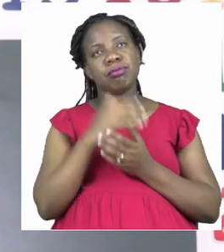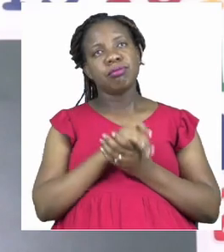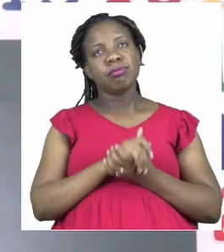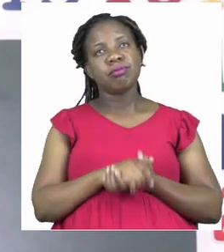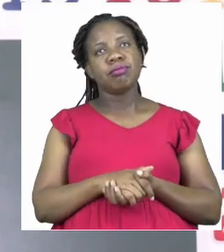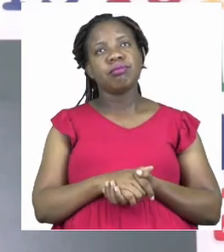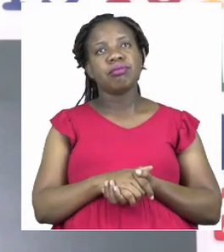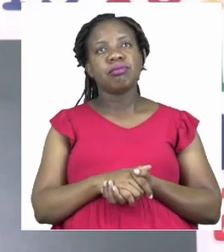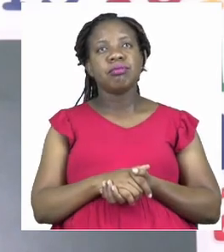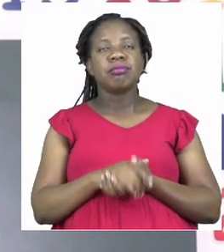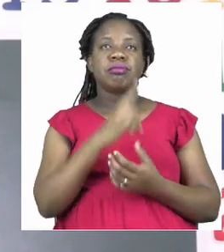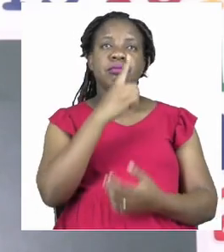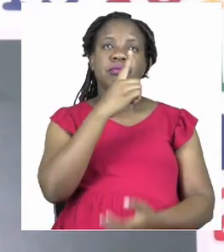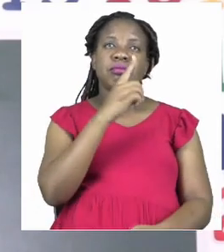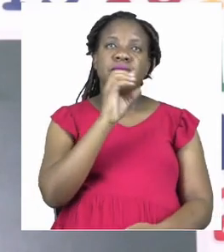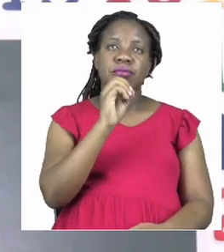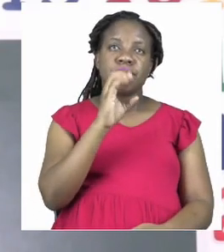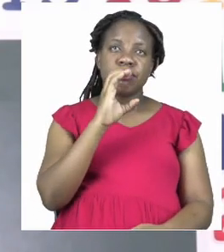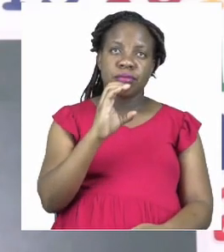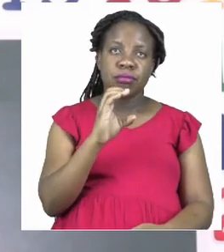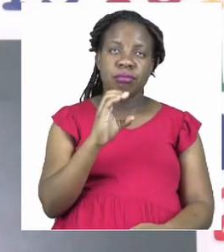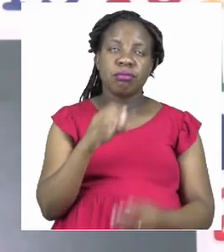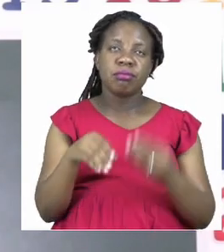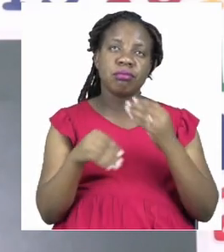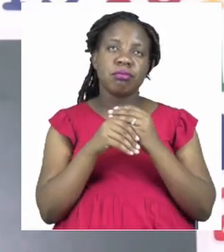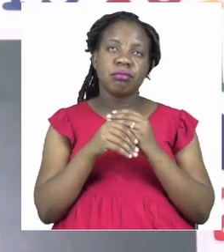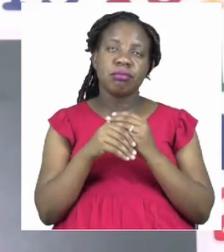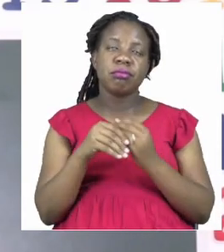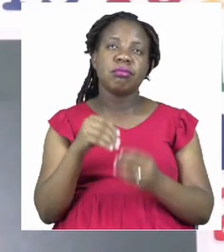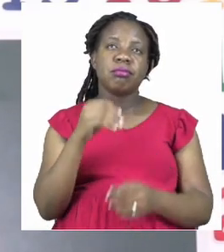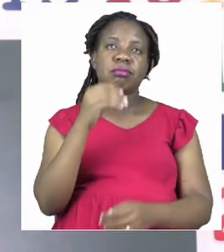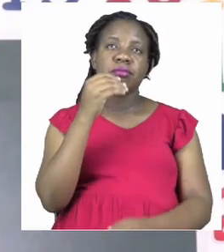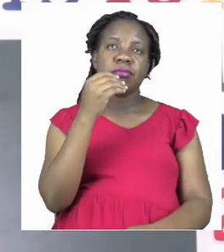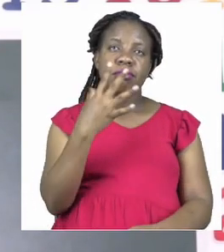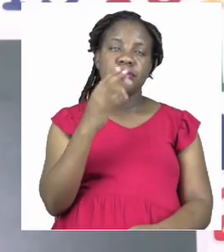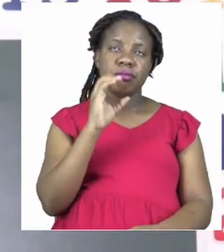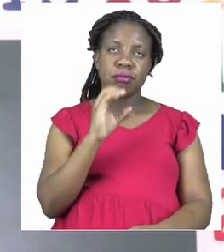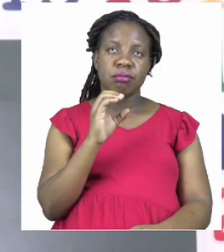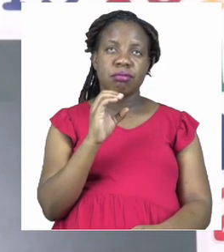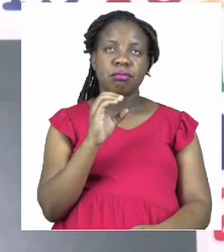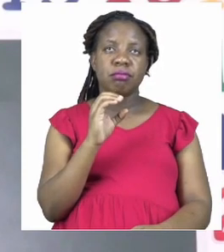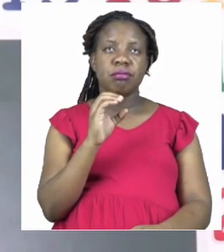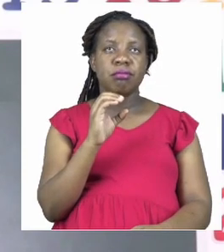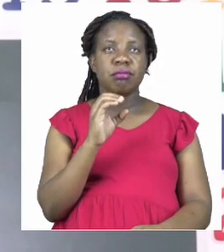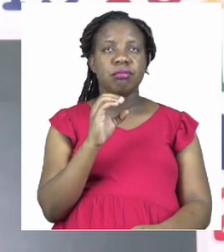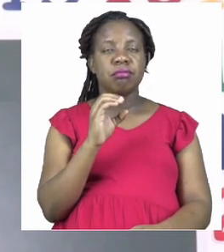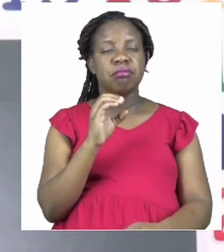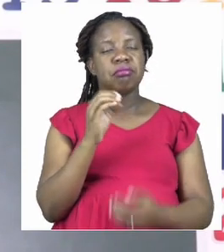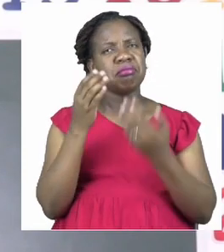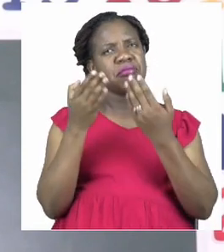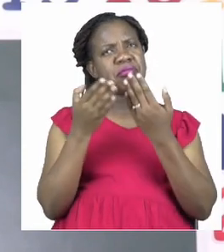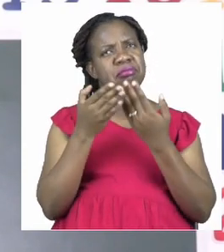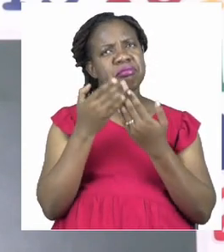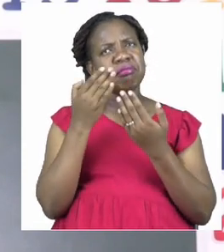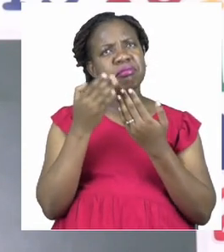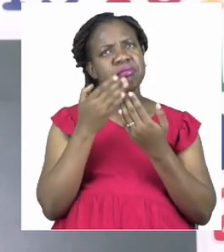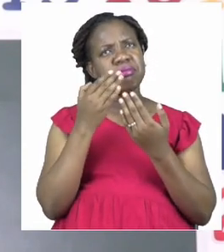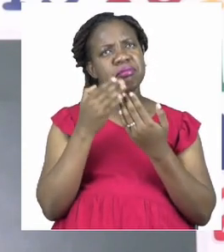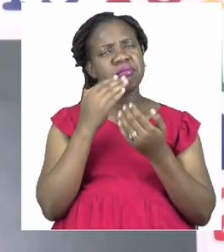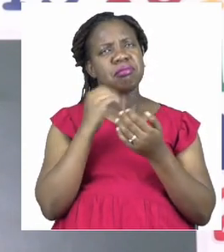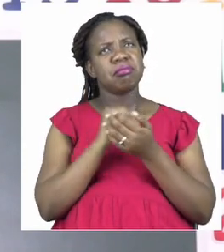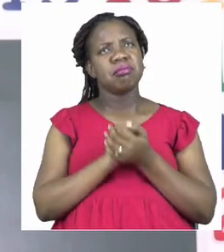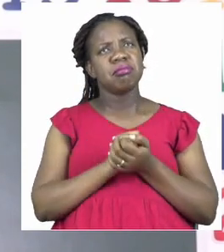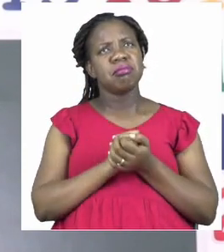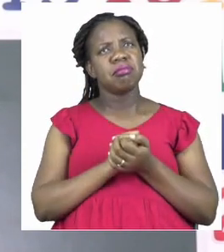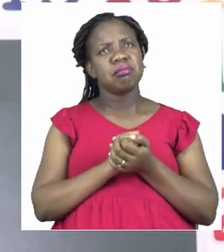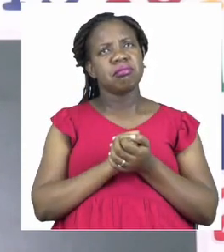saying 10 plus 5. Now, boys and girls, that one is very easy. If we have